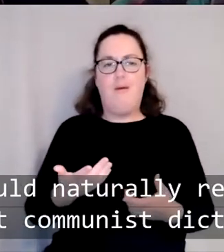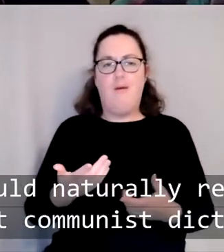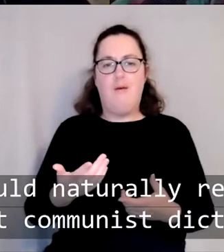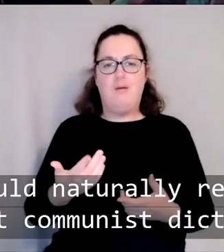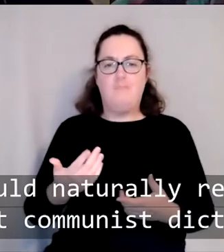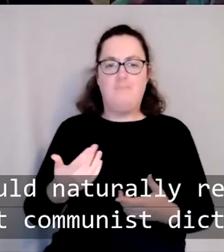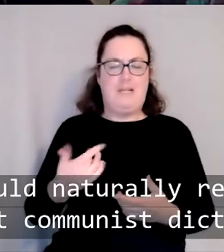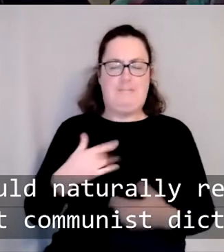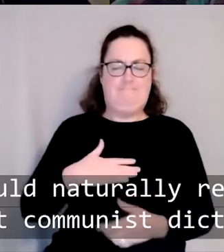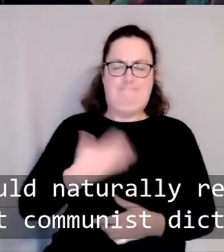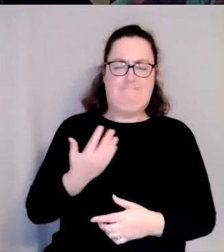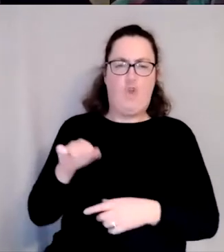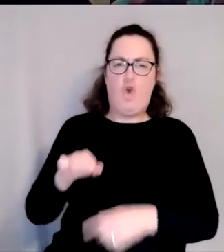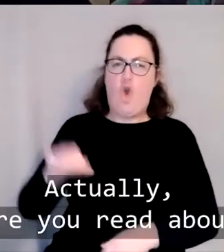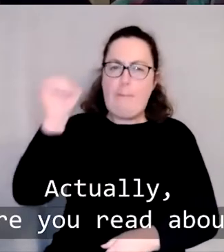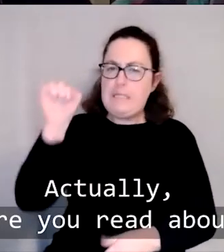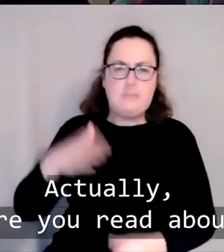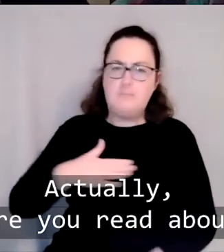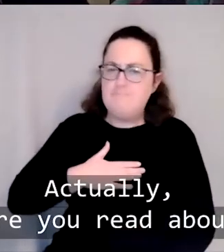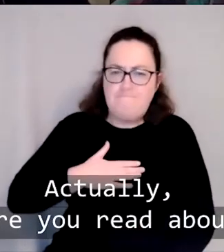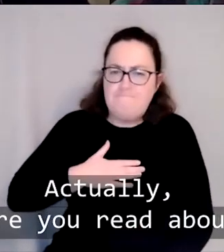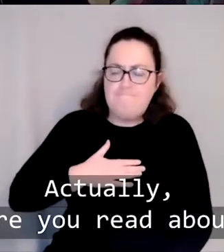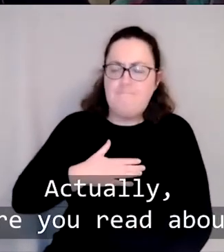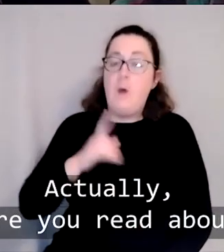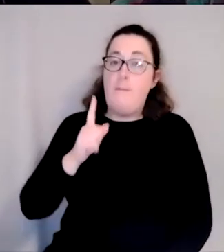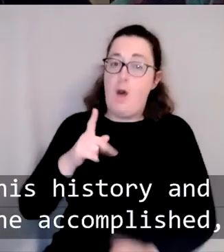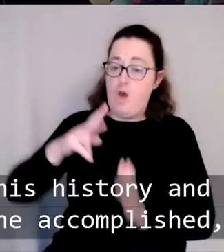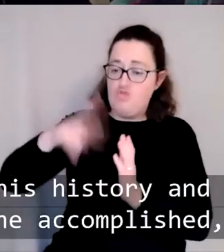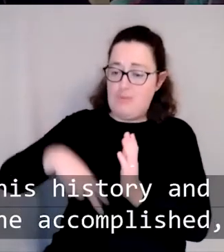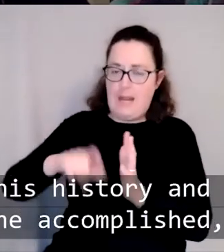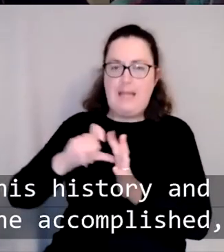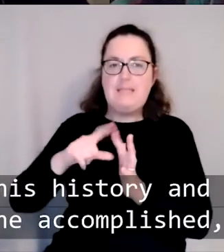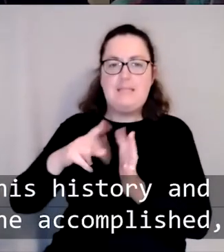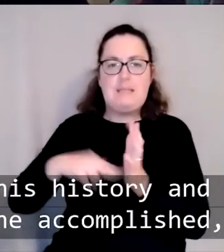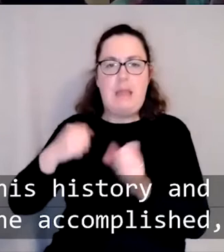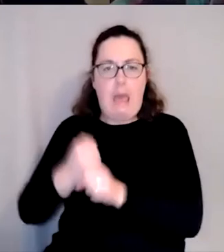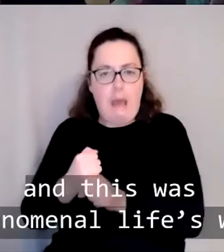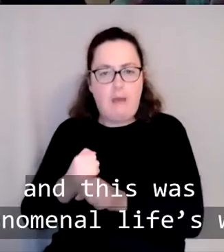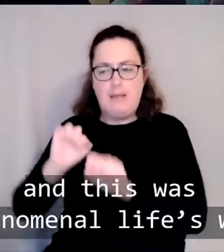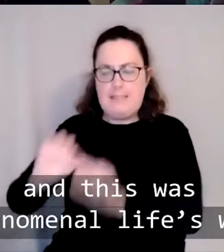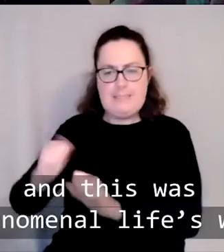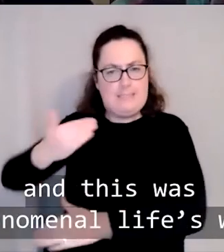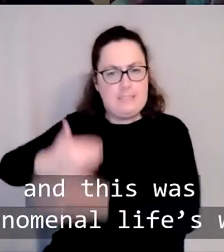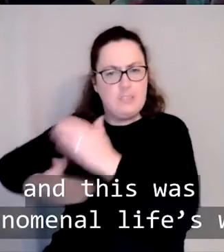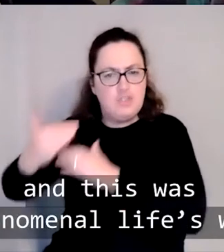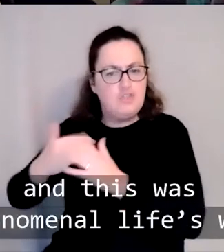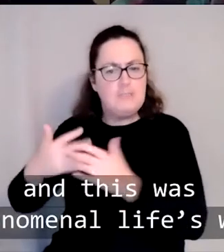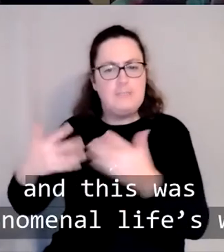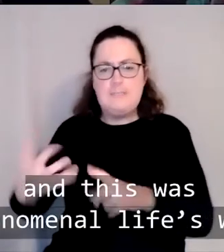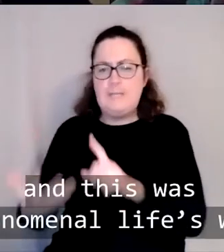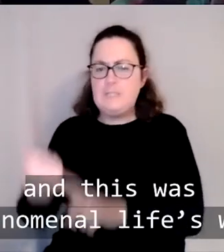against communist dictators. But actually, the more you read about Deng and his history and what he accomplished, I mean, this was